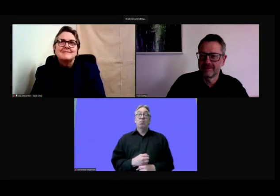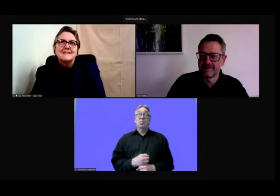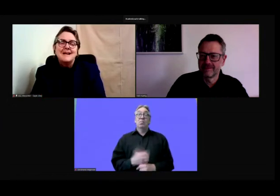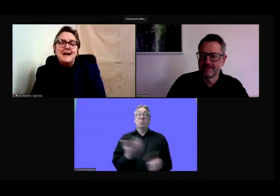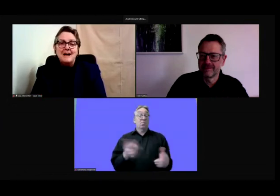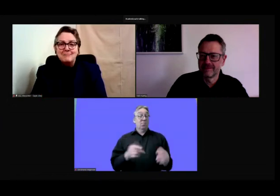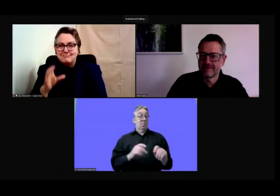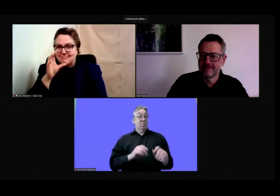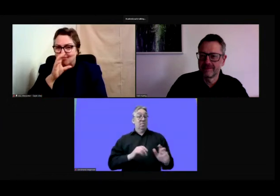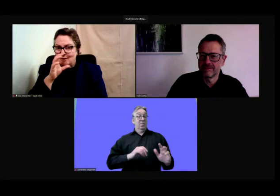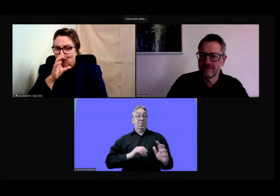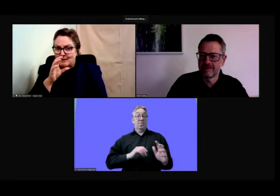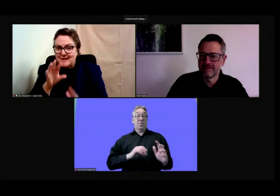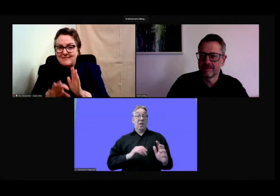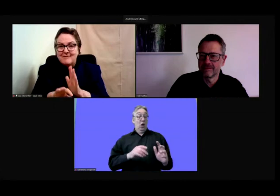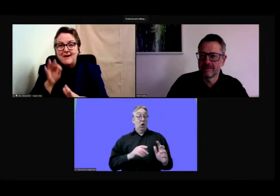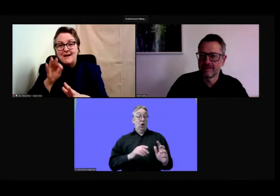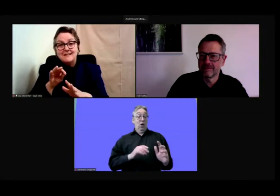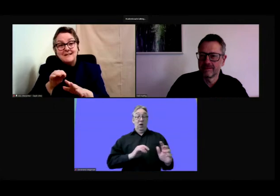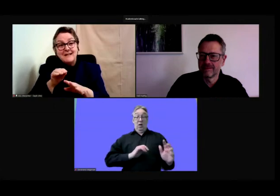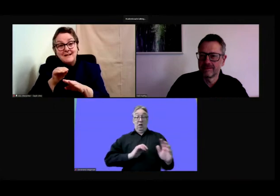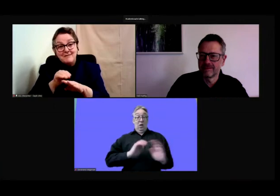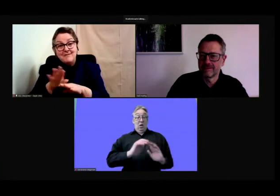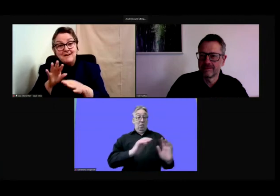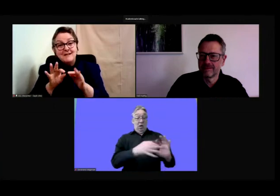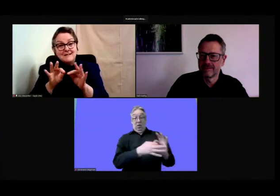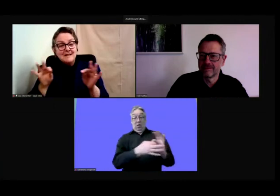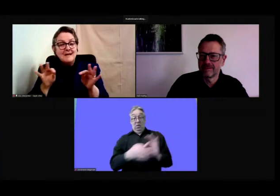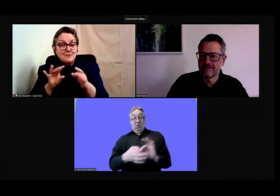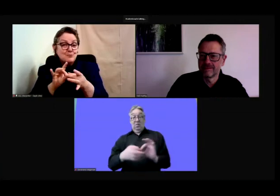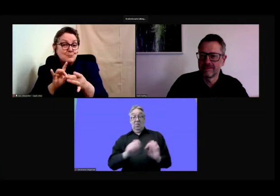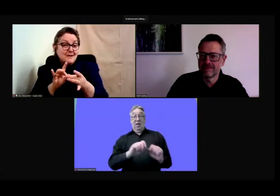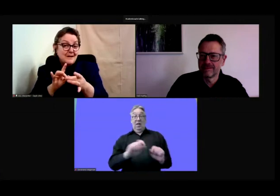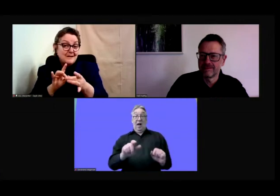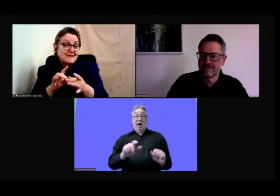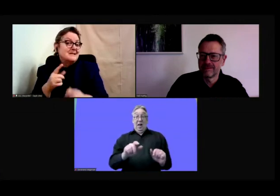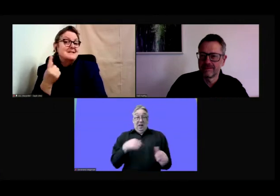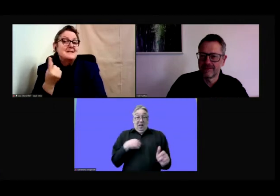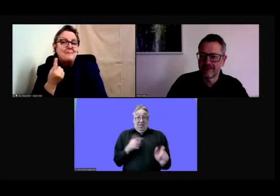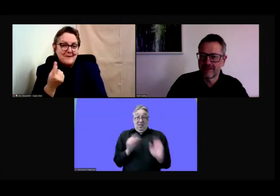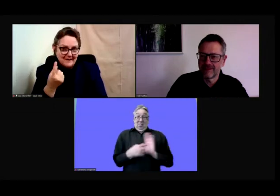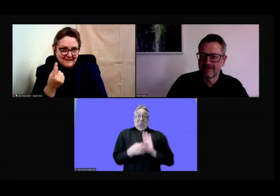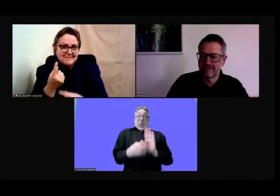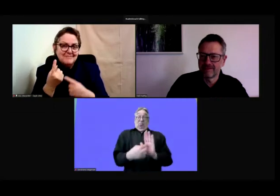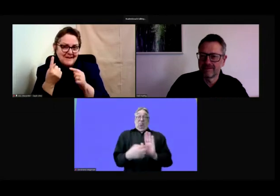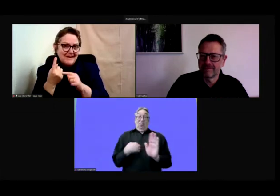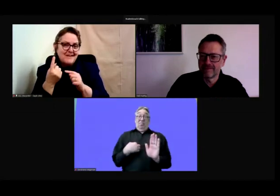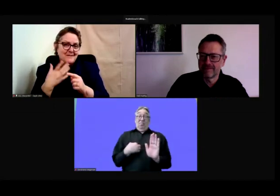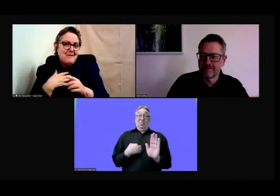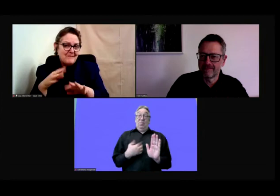related is already something, and is already quite nice, I would say.